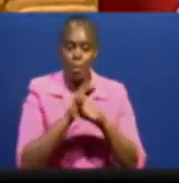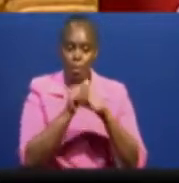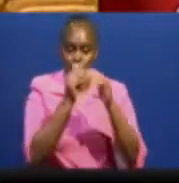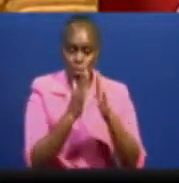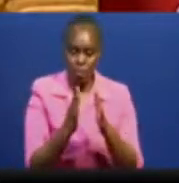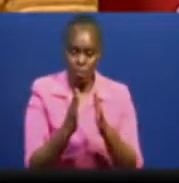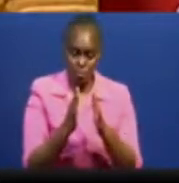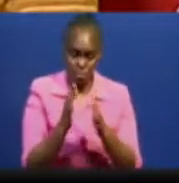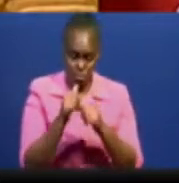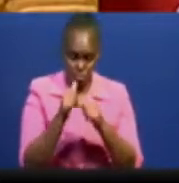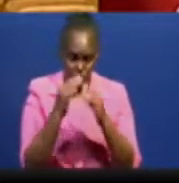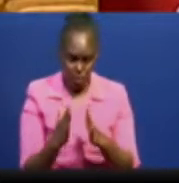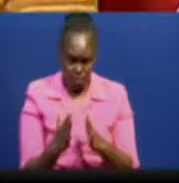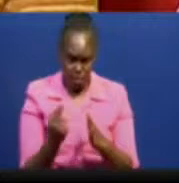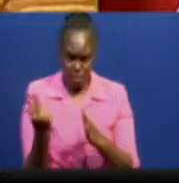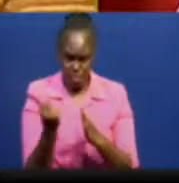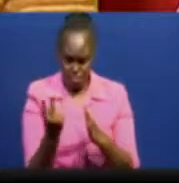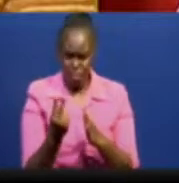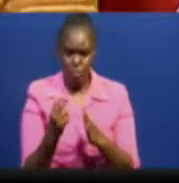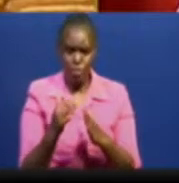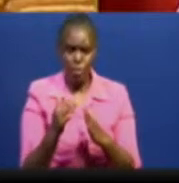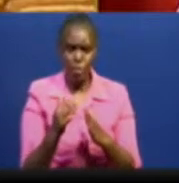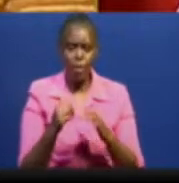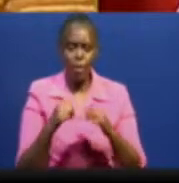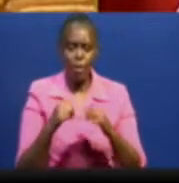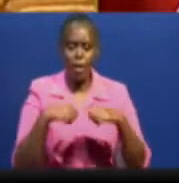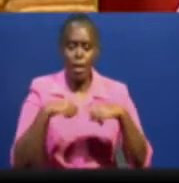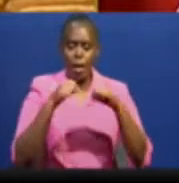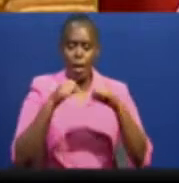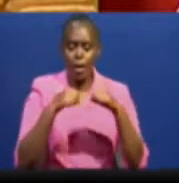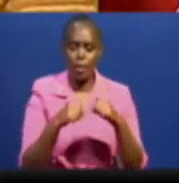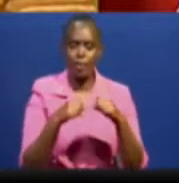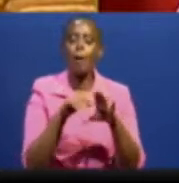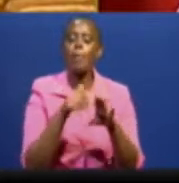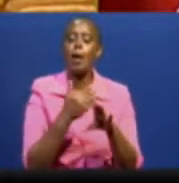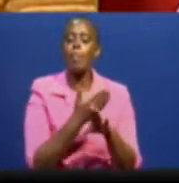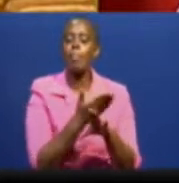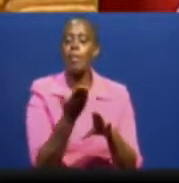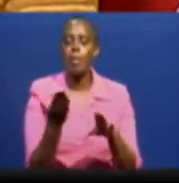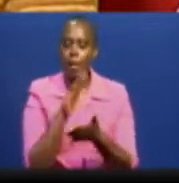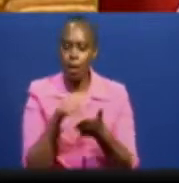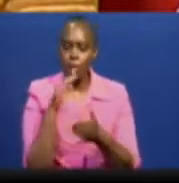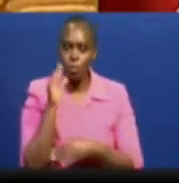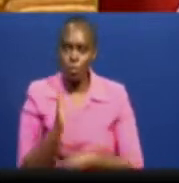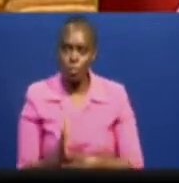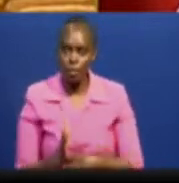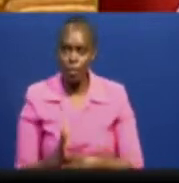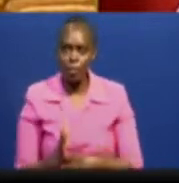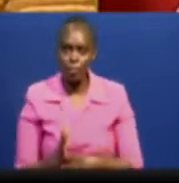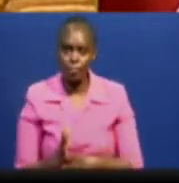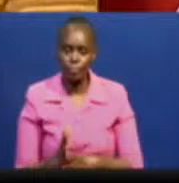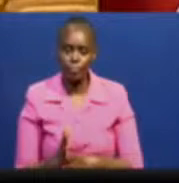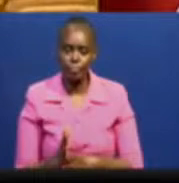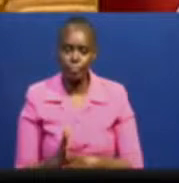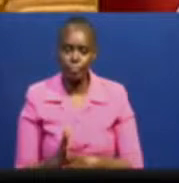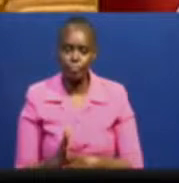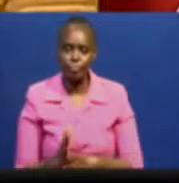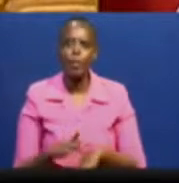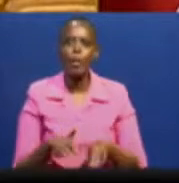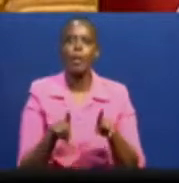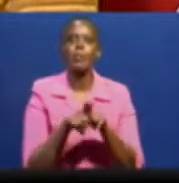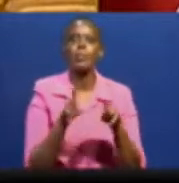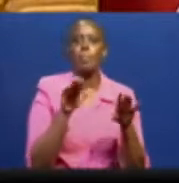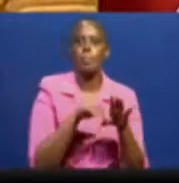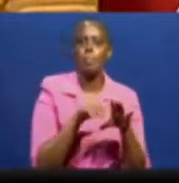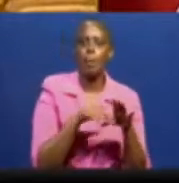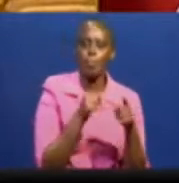and minority are also in agreement. And those other members who have spoken, including the speaker, and even those members who